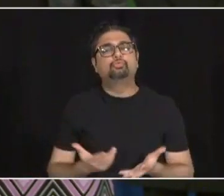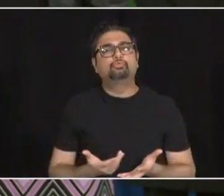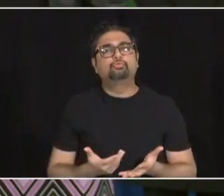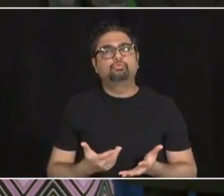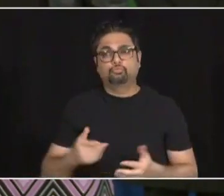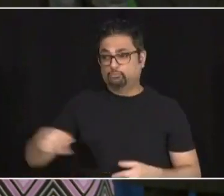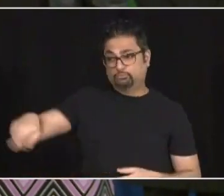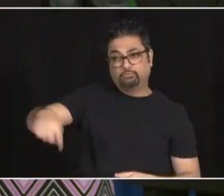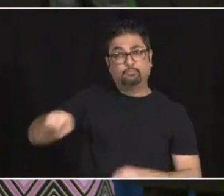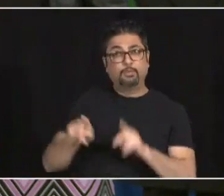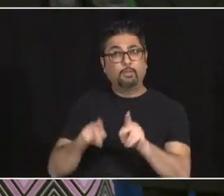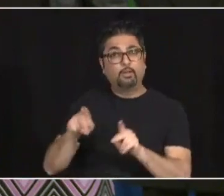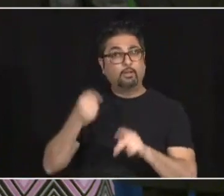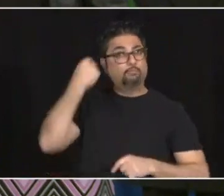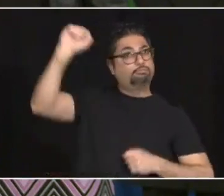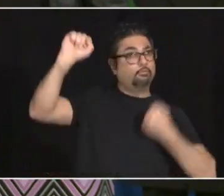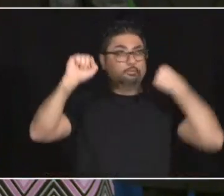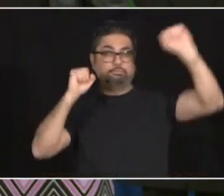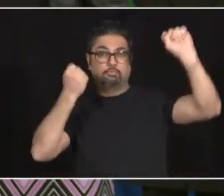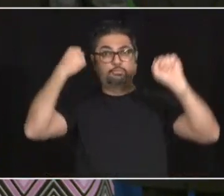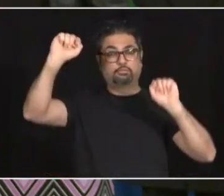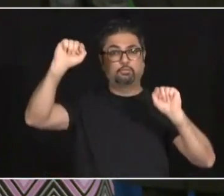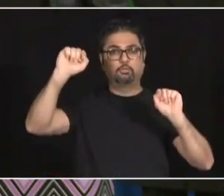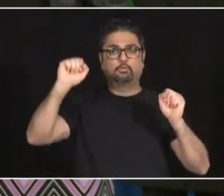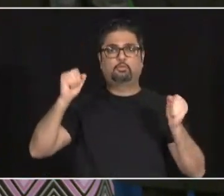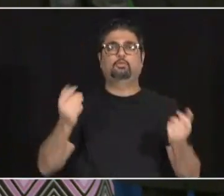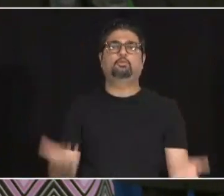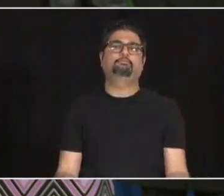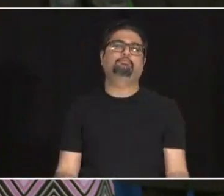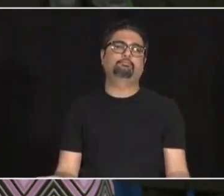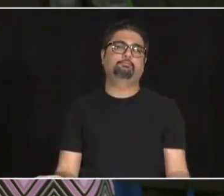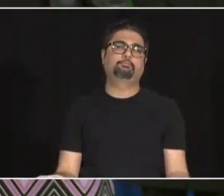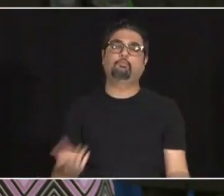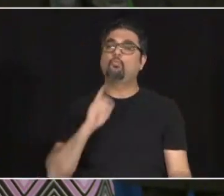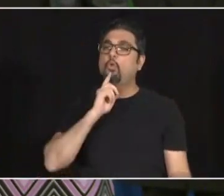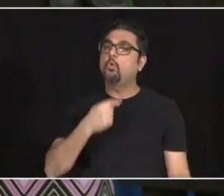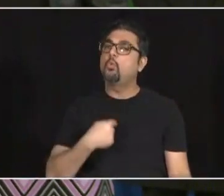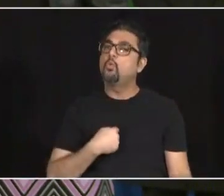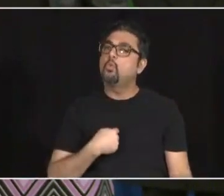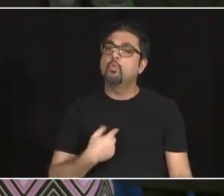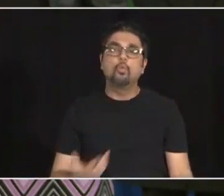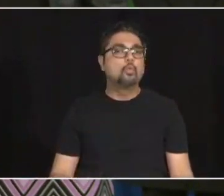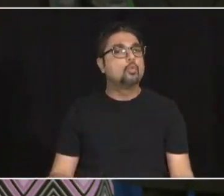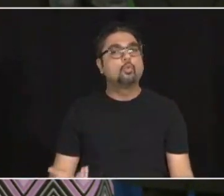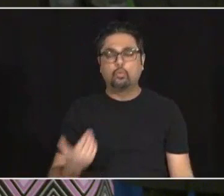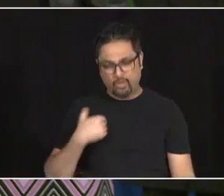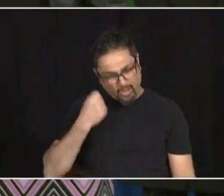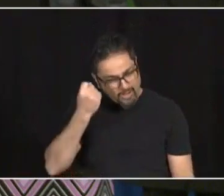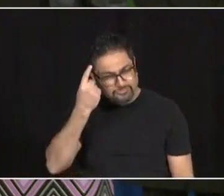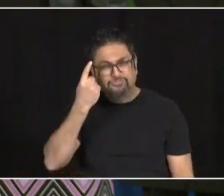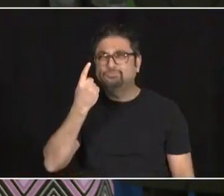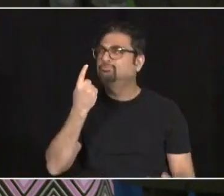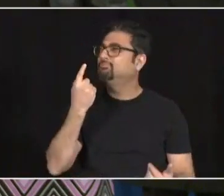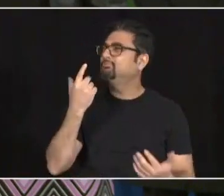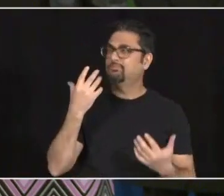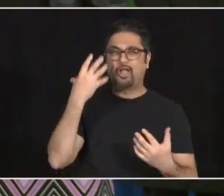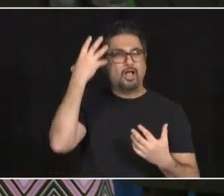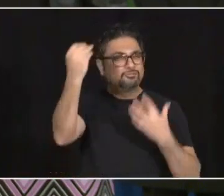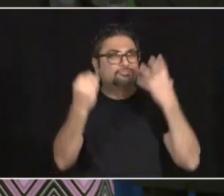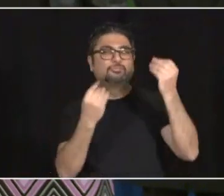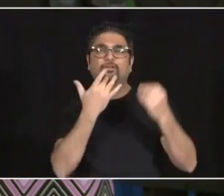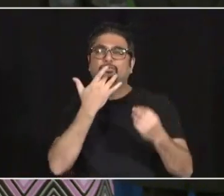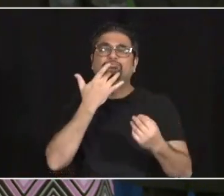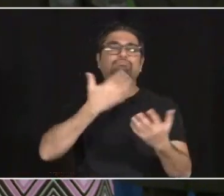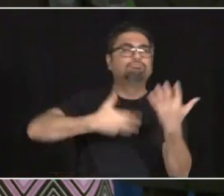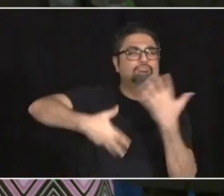want to protest. Hey, I understand that people want to get out there, but we have to be responsible. We have to make